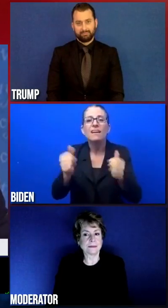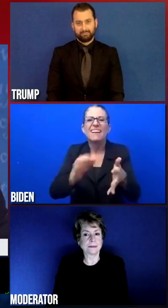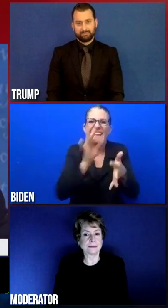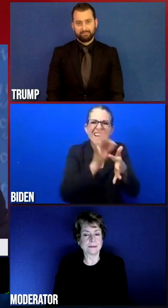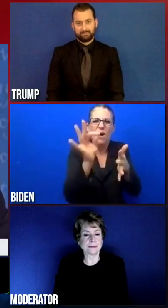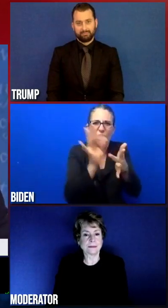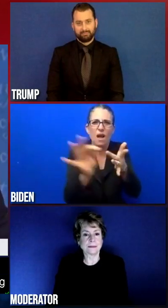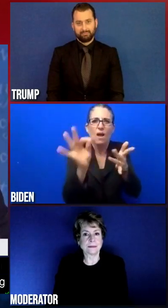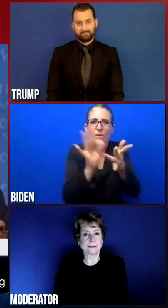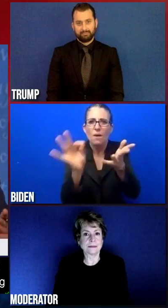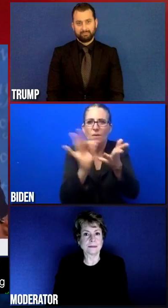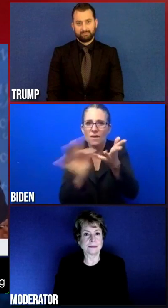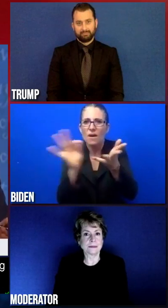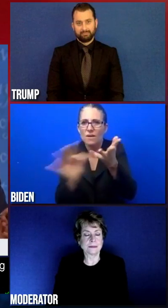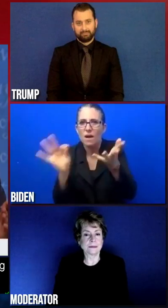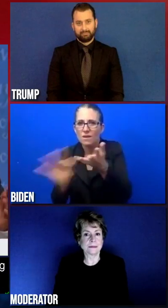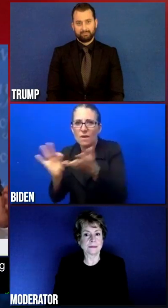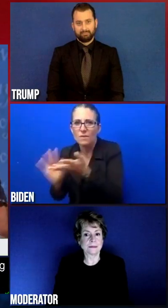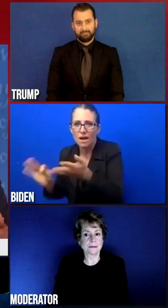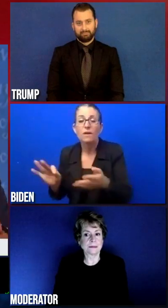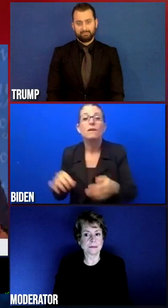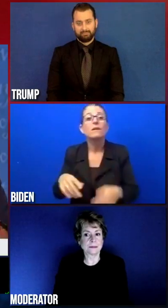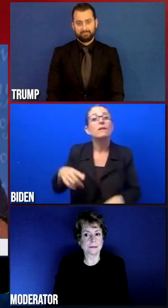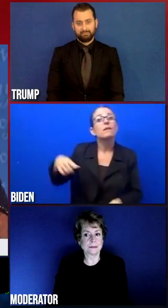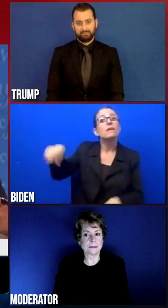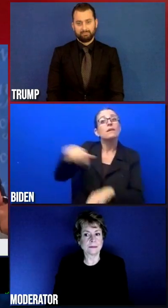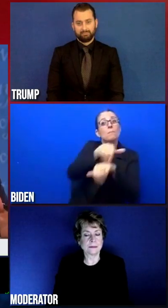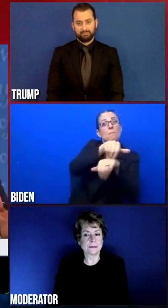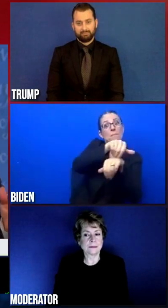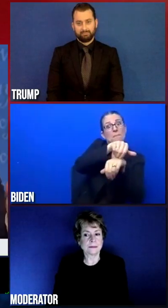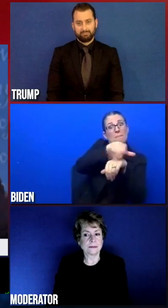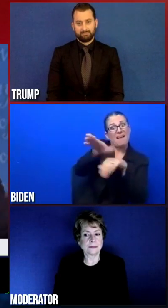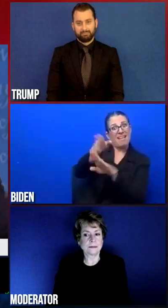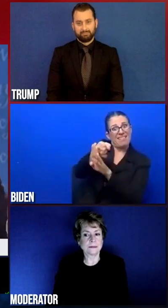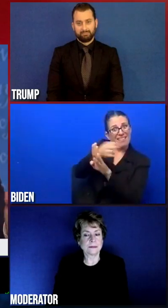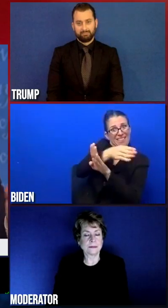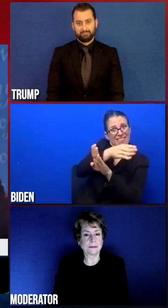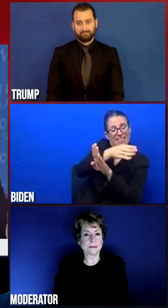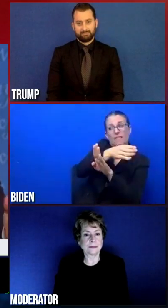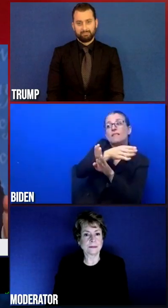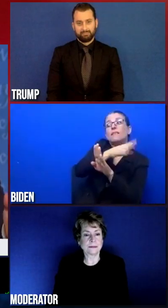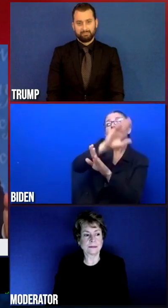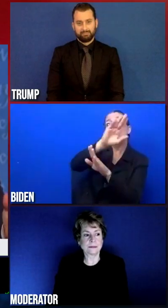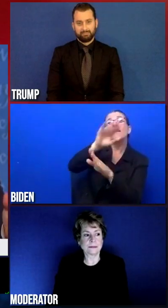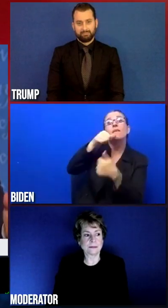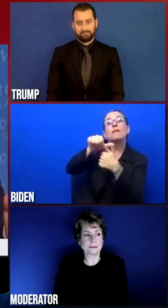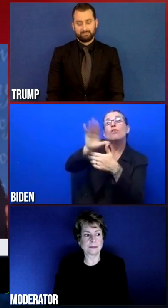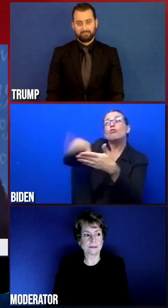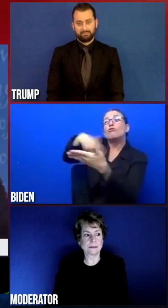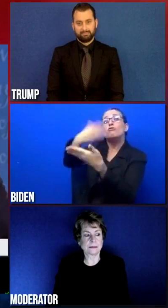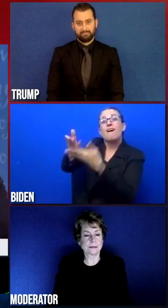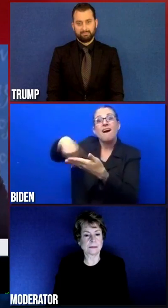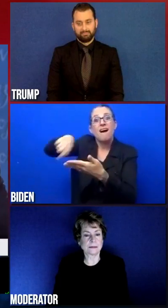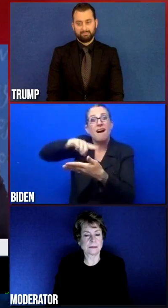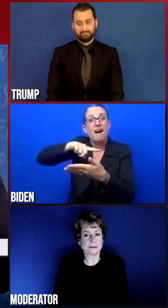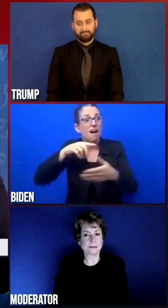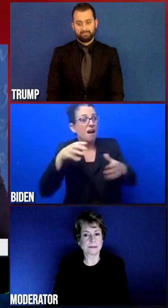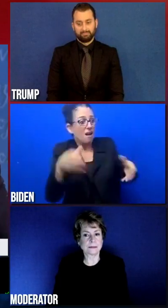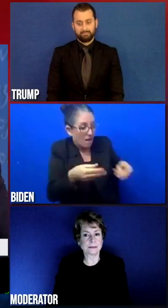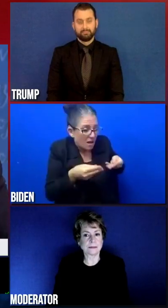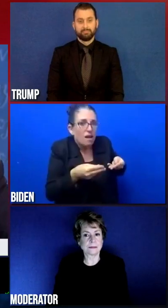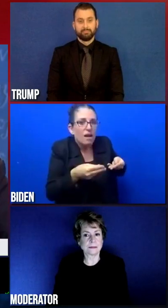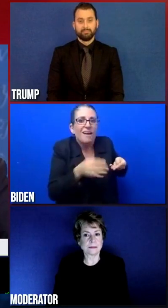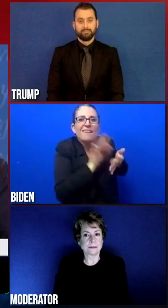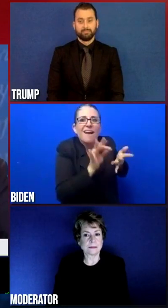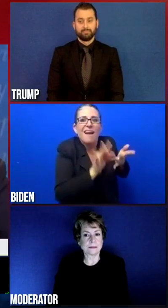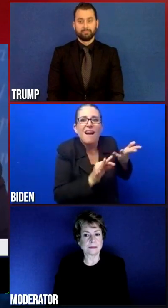our military, they've been voting by ballots since the end of the Civil War, in effect. And that's what's going